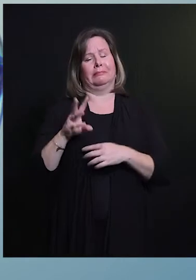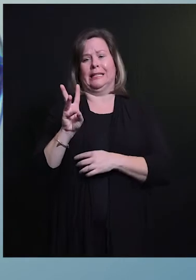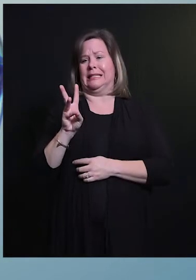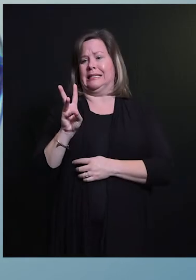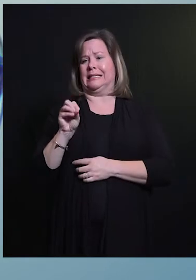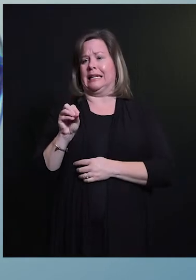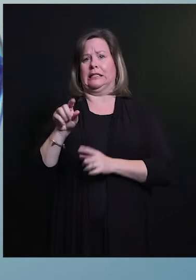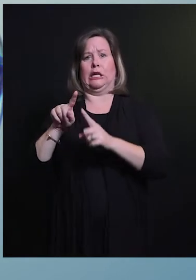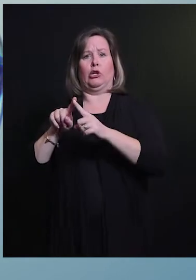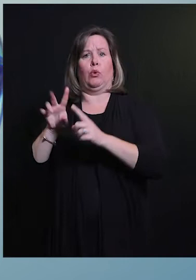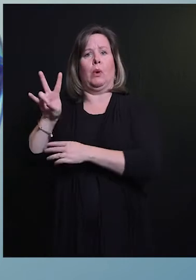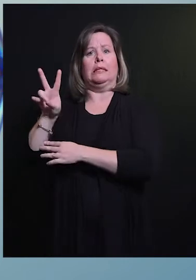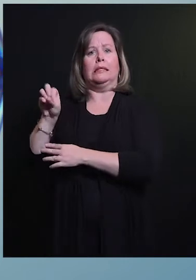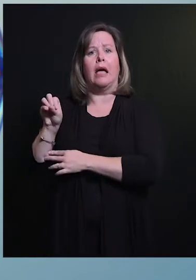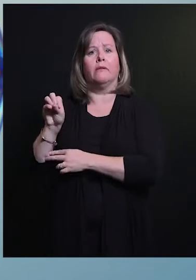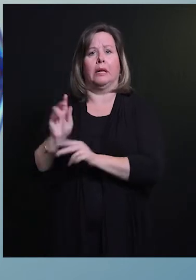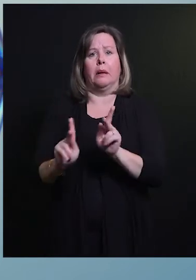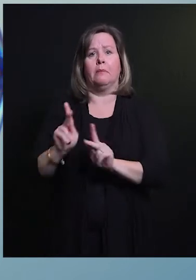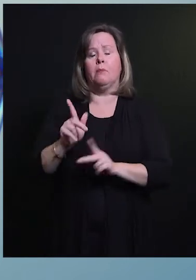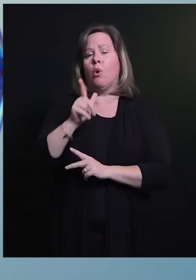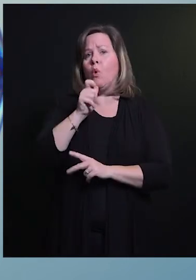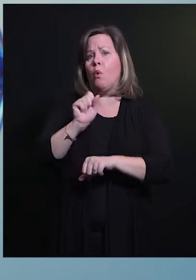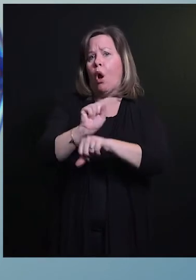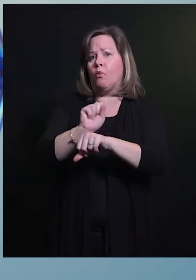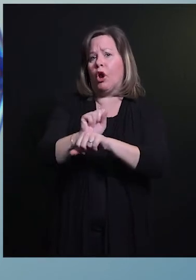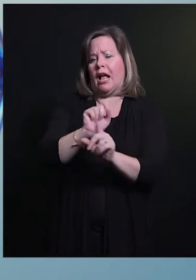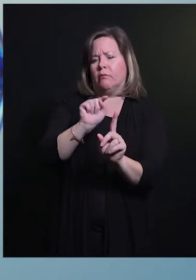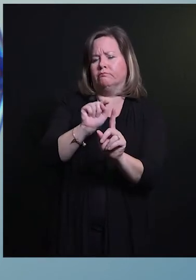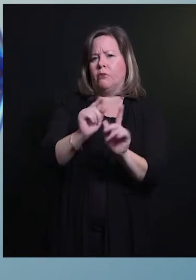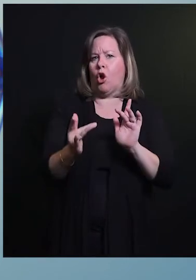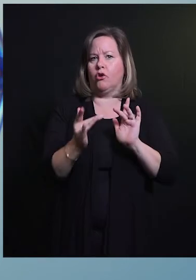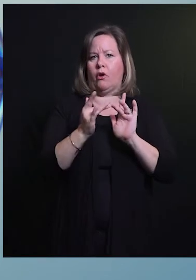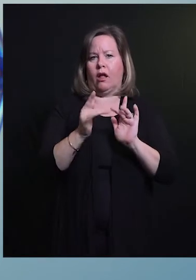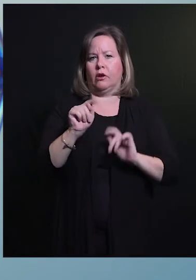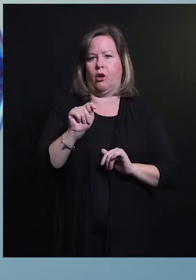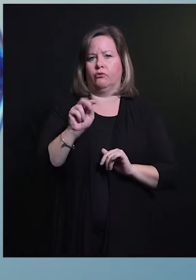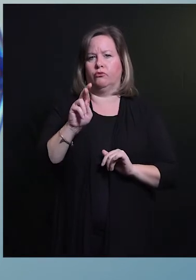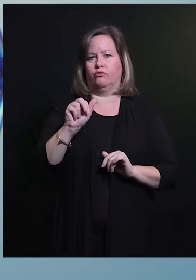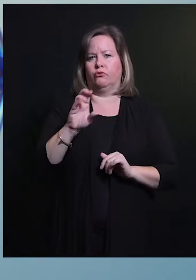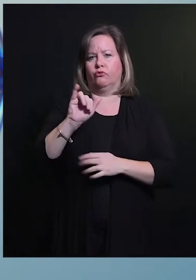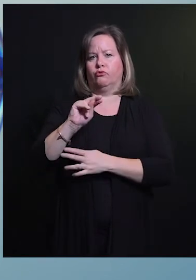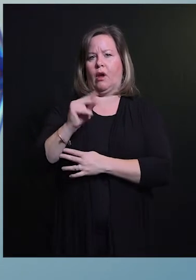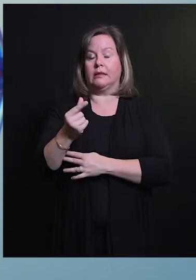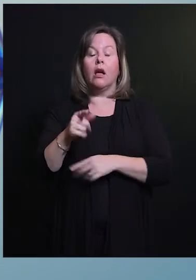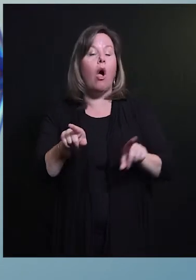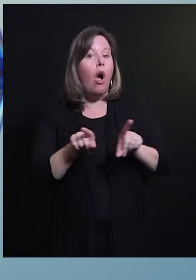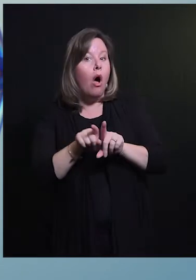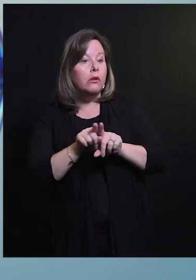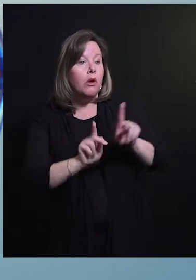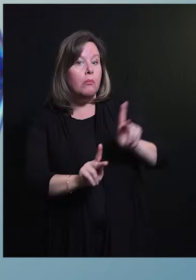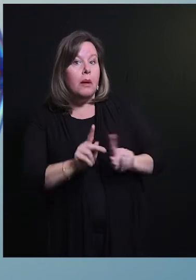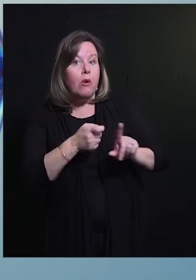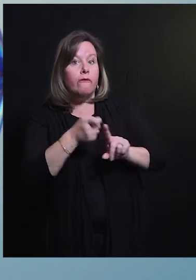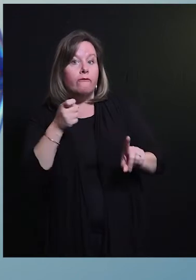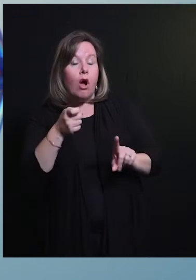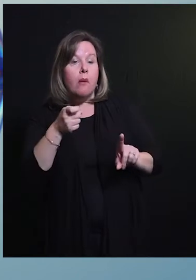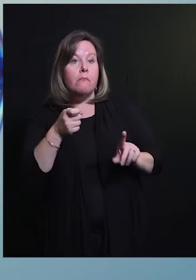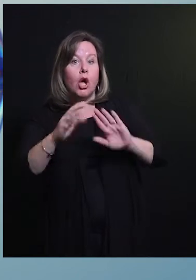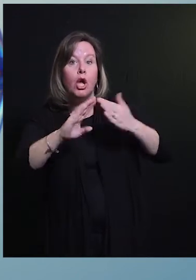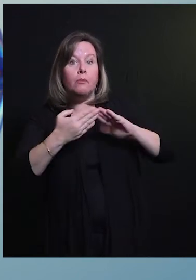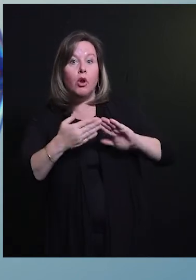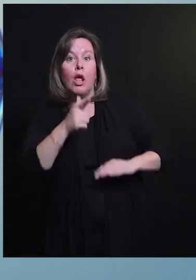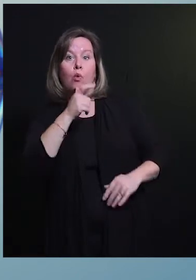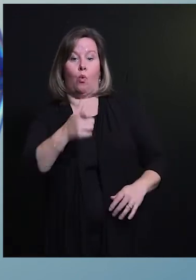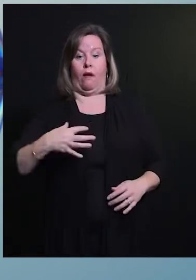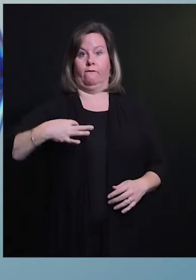70 Kent County Health Department staff who are now working on contact tracing. We also have some individuals from our community who are volunteering